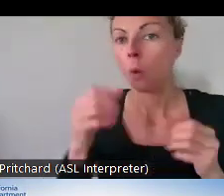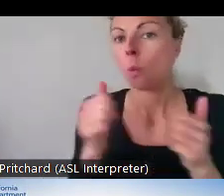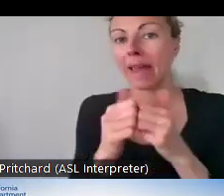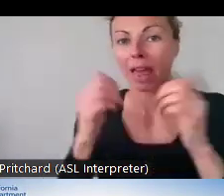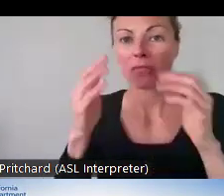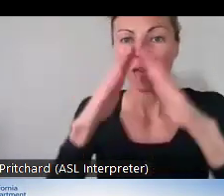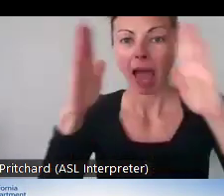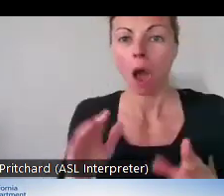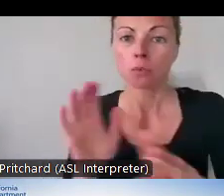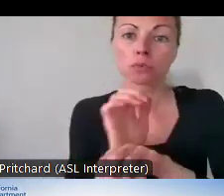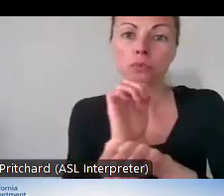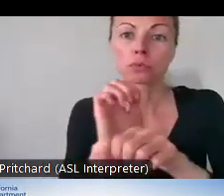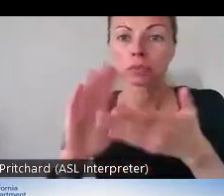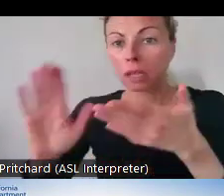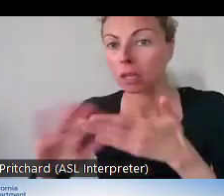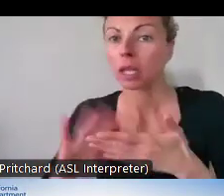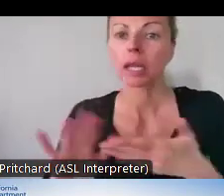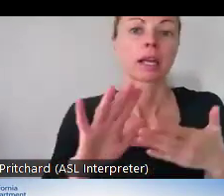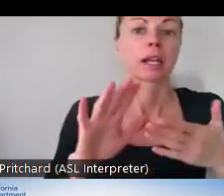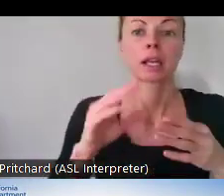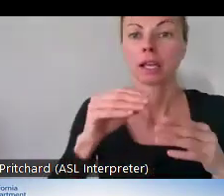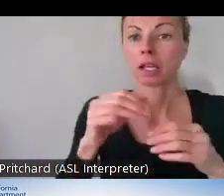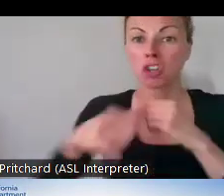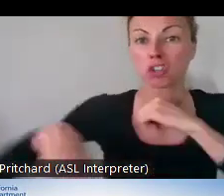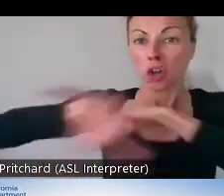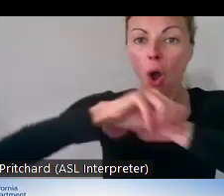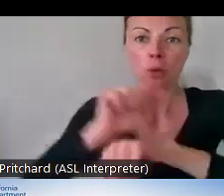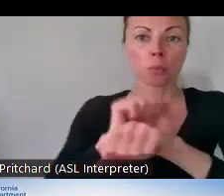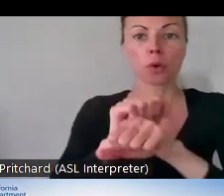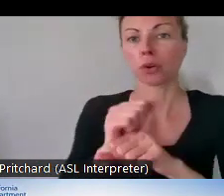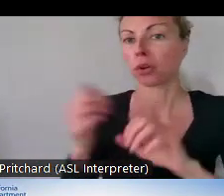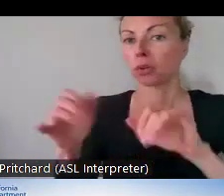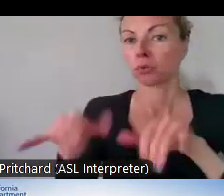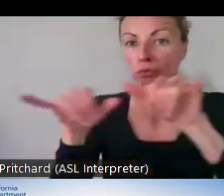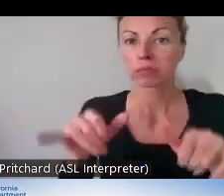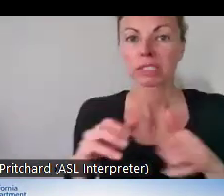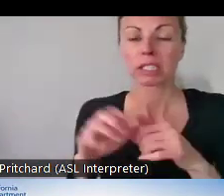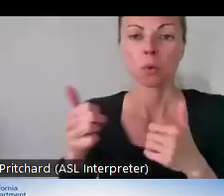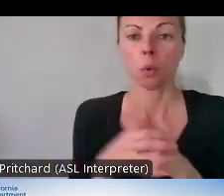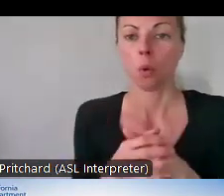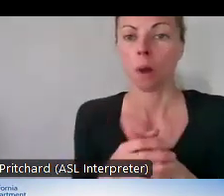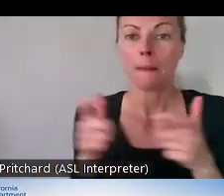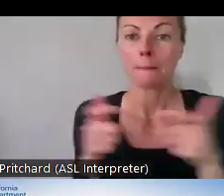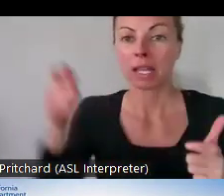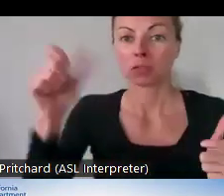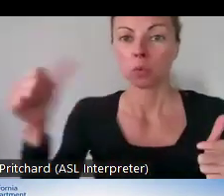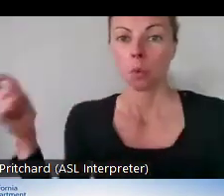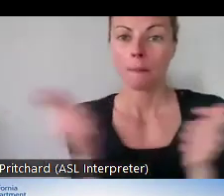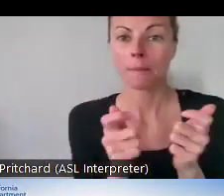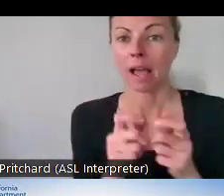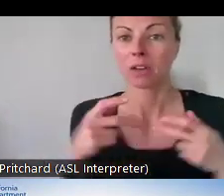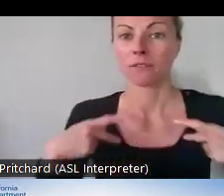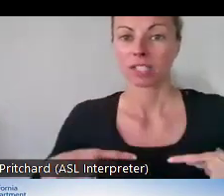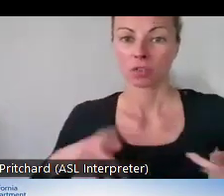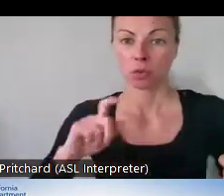yard work, and other routine maintenance, and supplemental services to make minor or major physical changes to the home